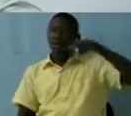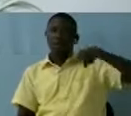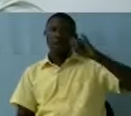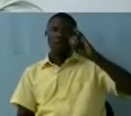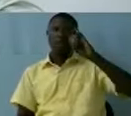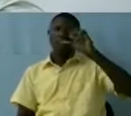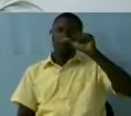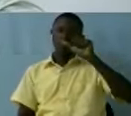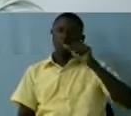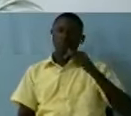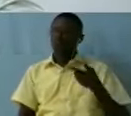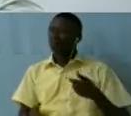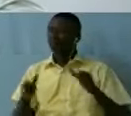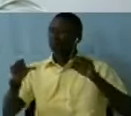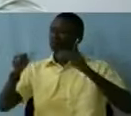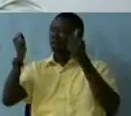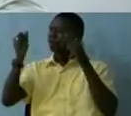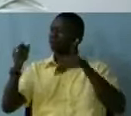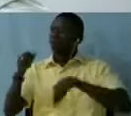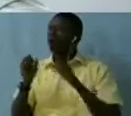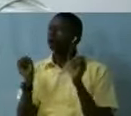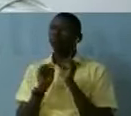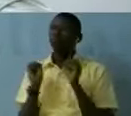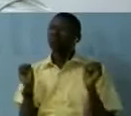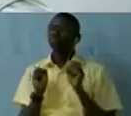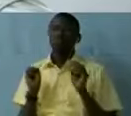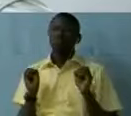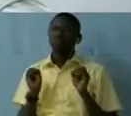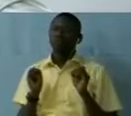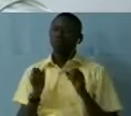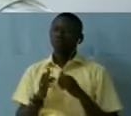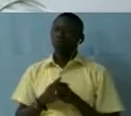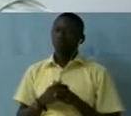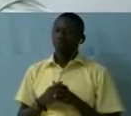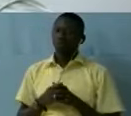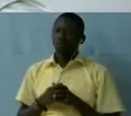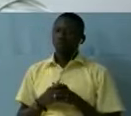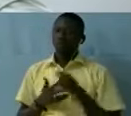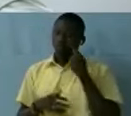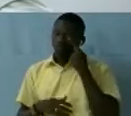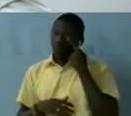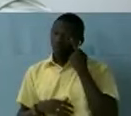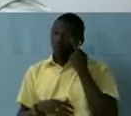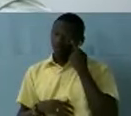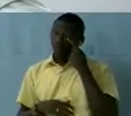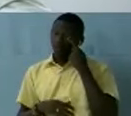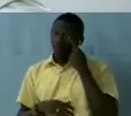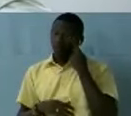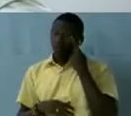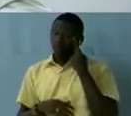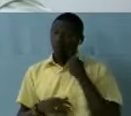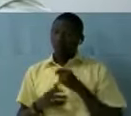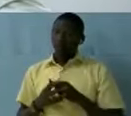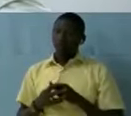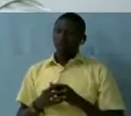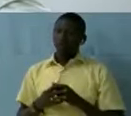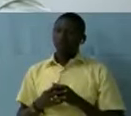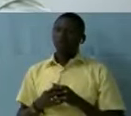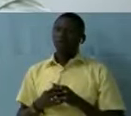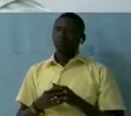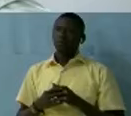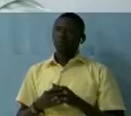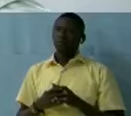CDR lu melu nyanta ke la NIA la karola TRRC bunda la jang uma ni damu ta follow. No summons has